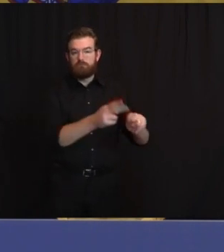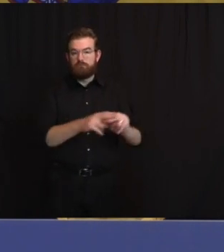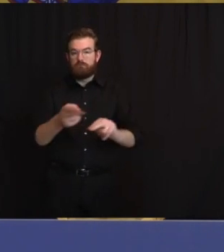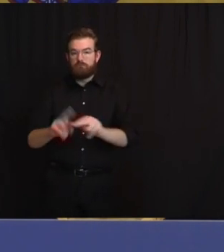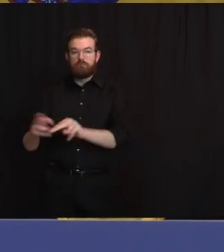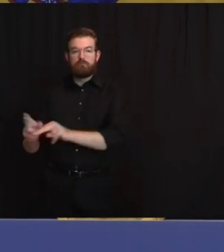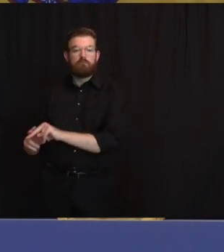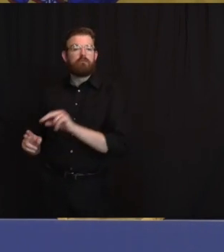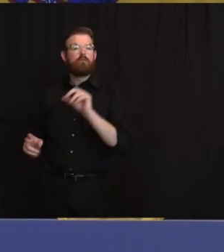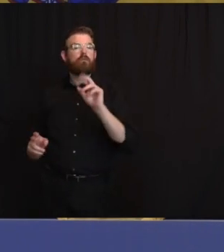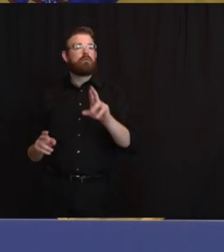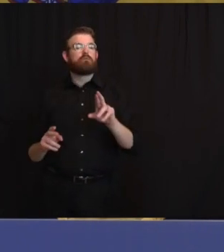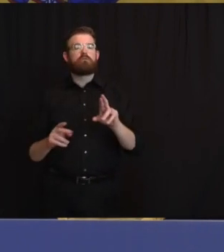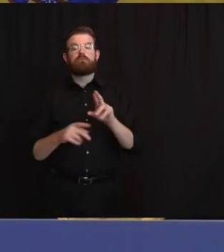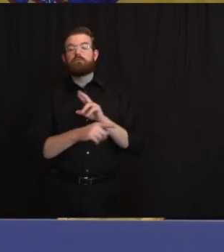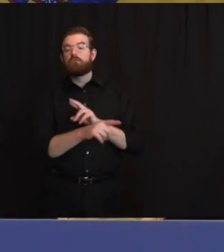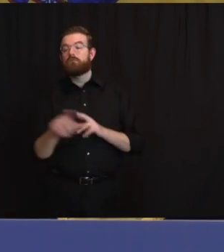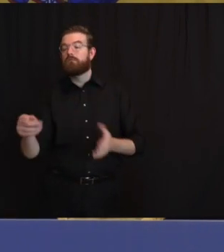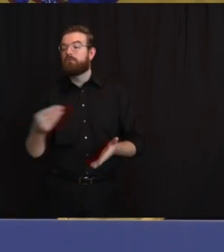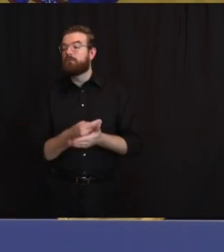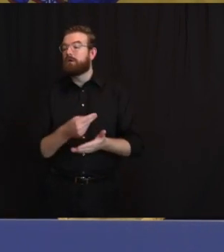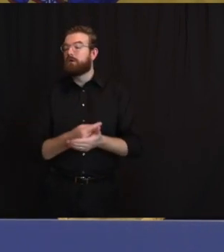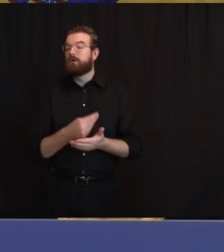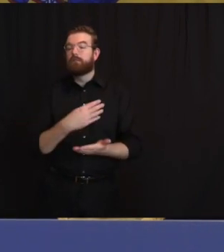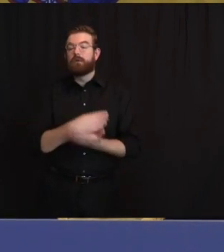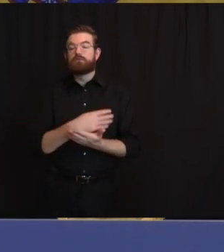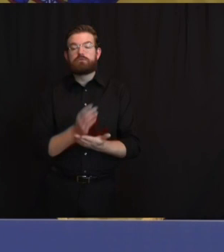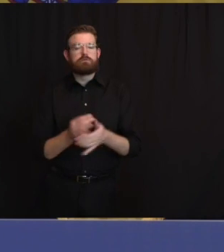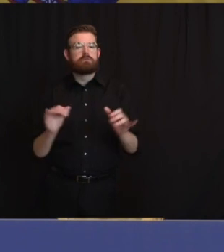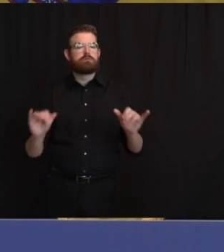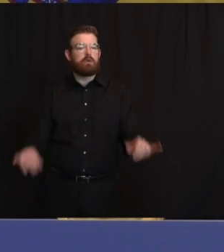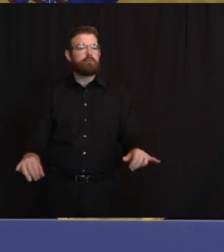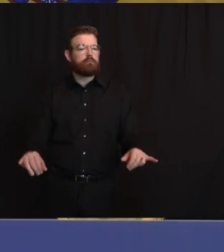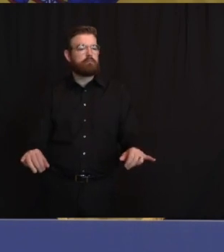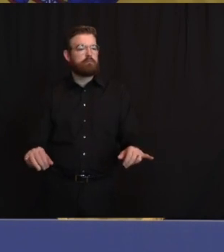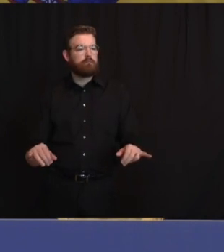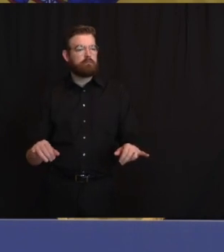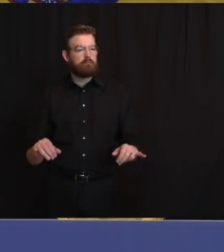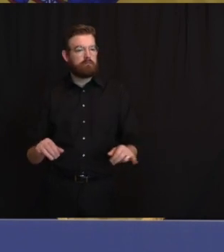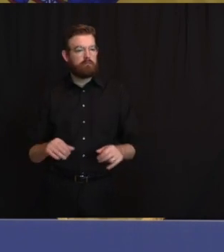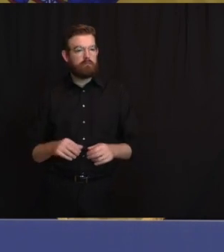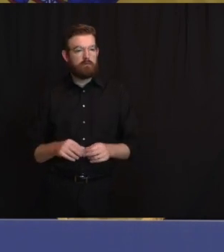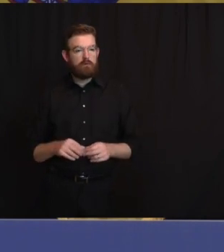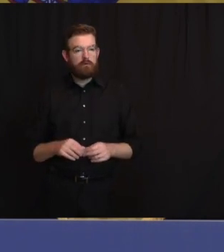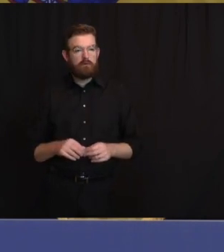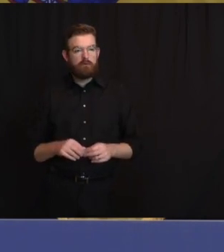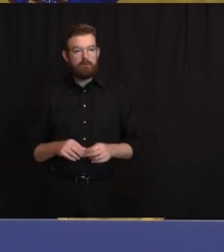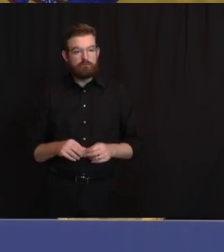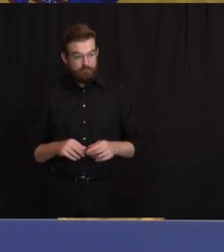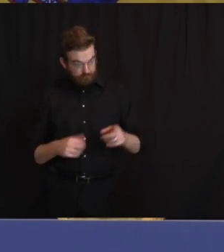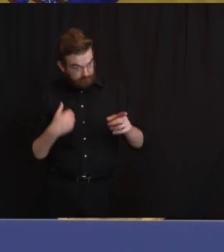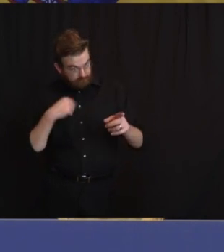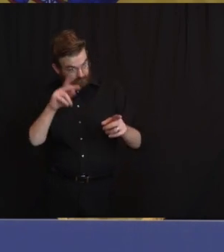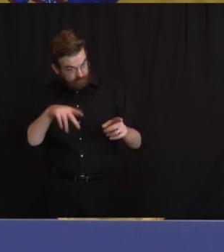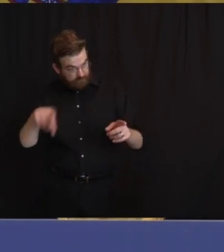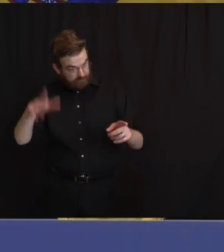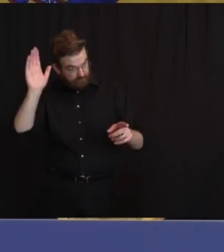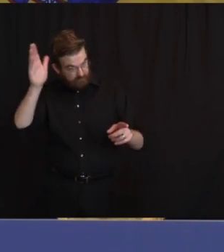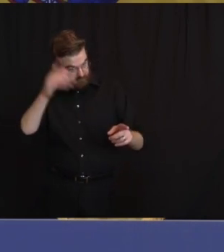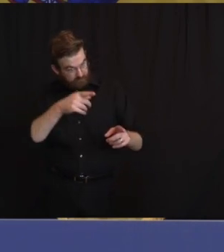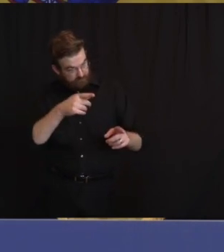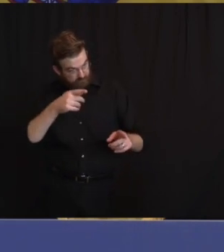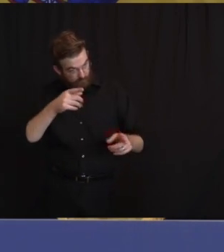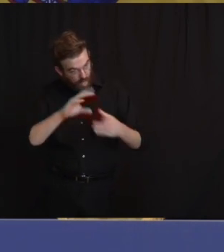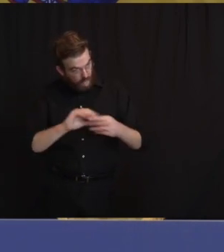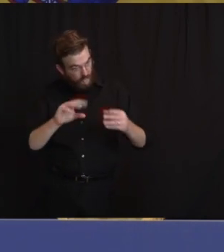And S&P said yesterday in a report that if... Daniel, do you have a PowerPoint presentation, or are you going to do this? A couple, yeah. Let's try to bring this